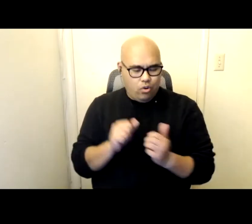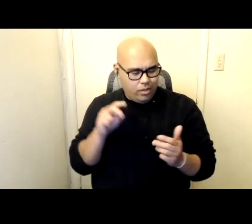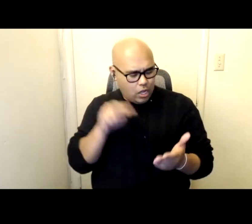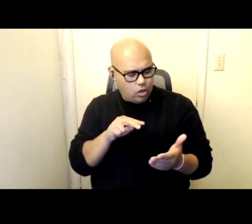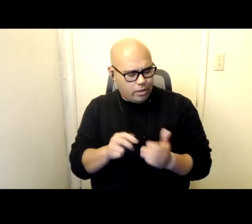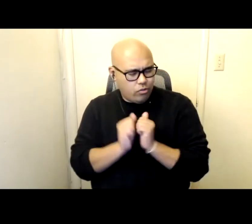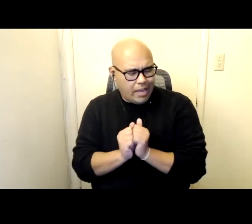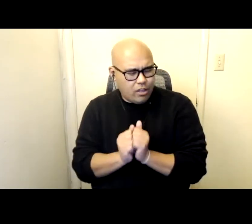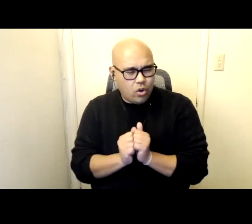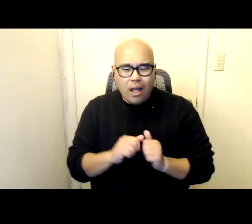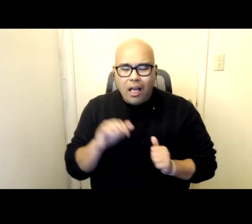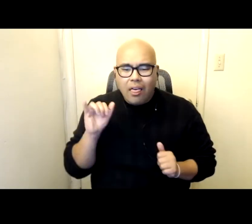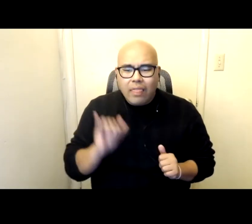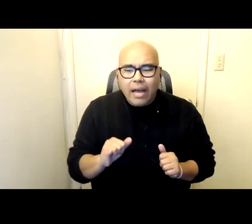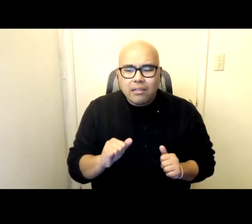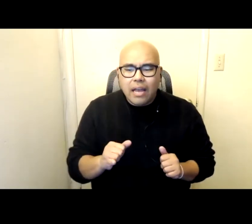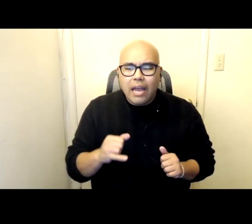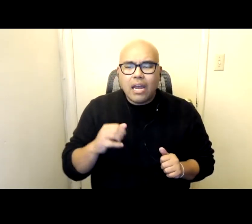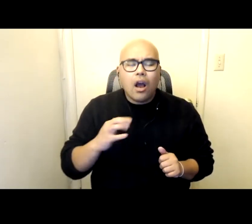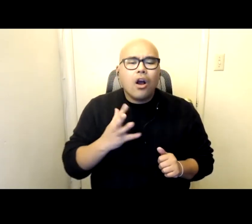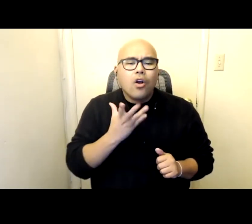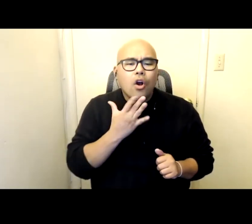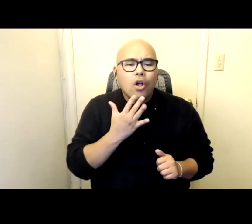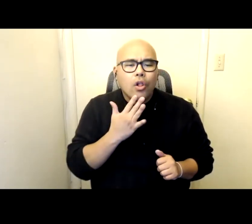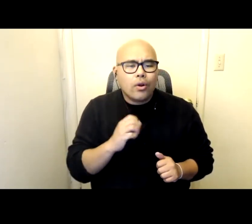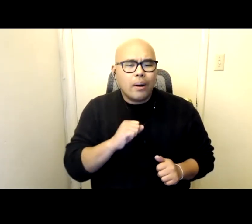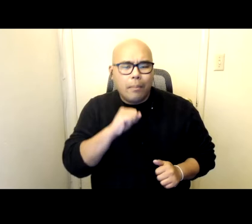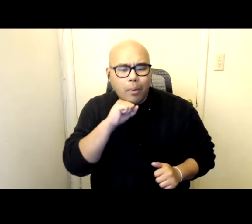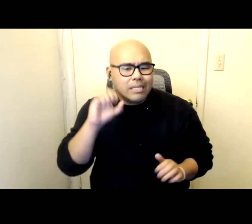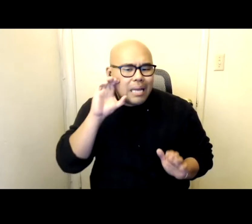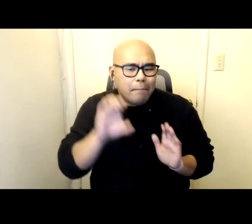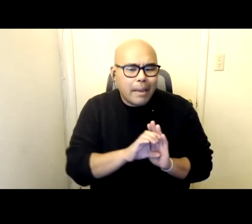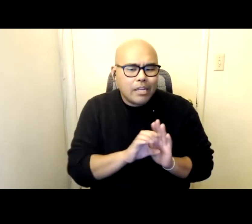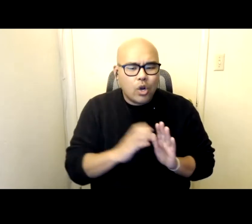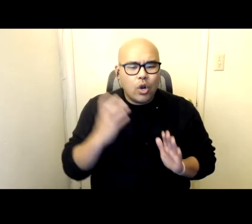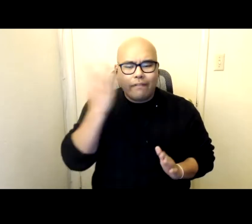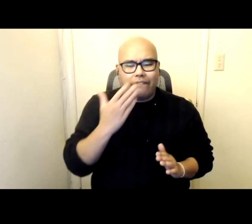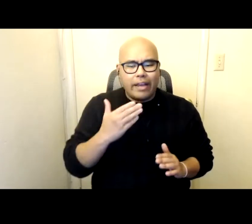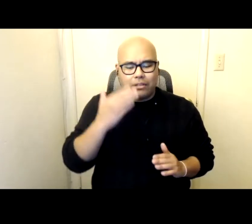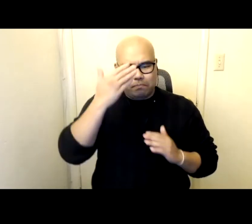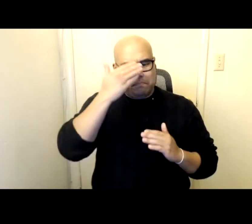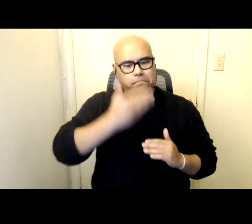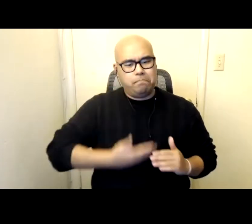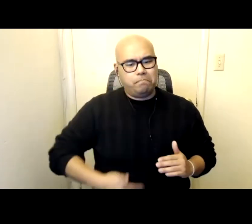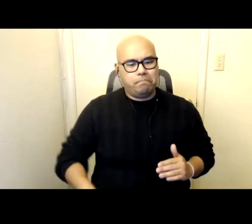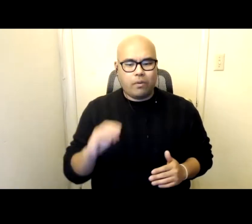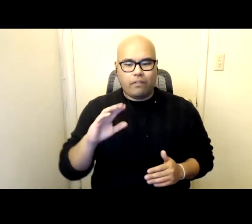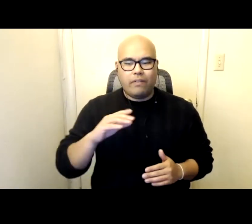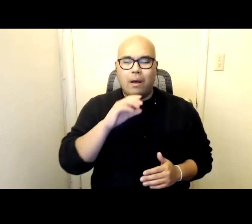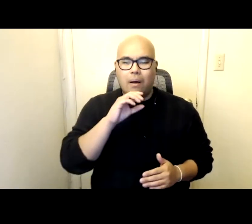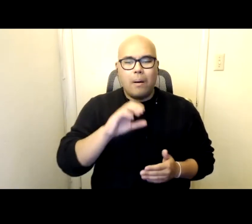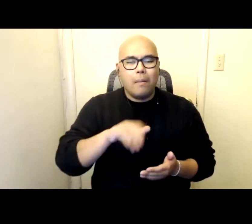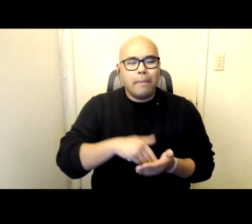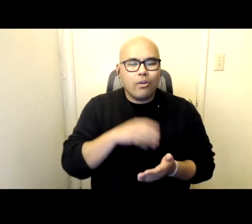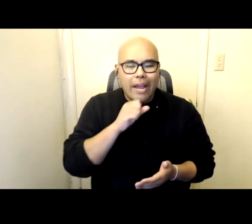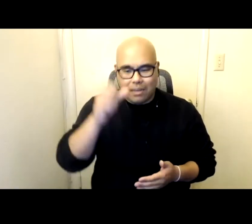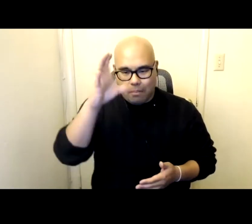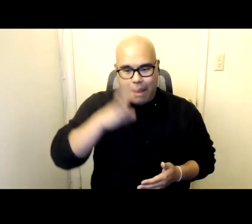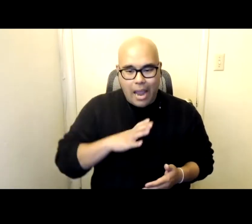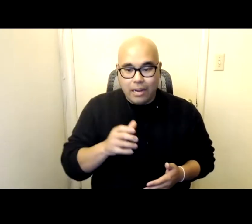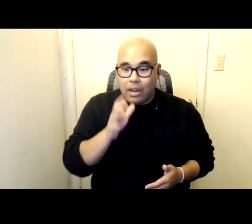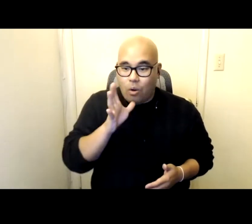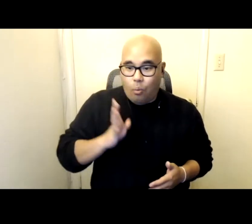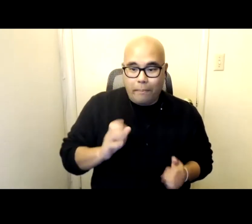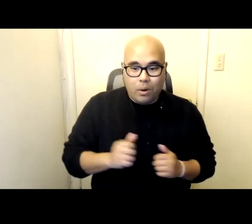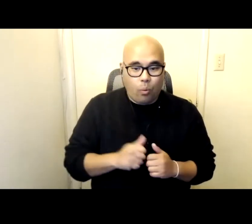It's a posed color snapshot of a solemn-faced, middle-aged man and woman seated with a young